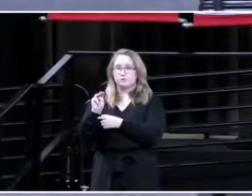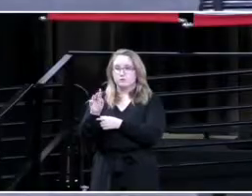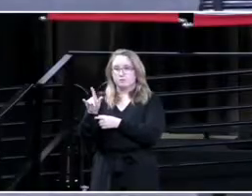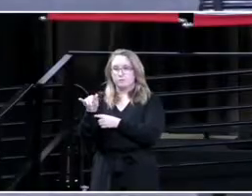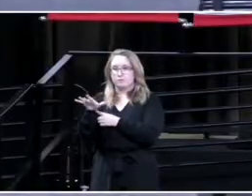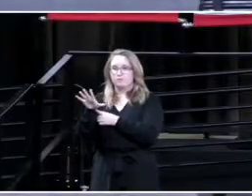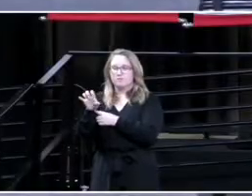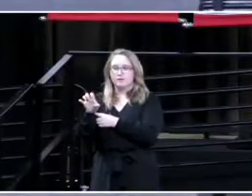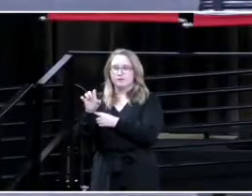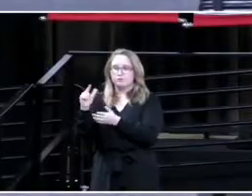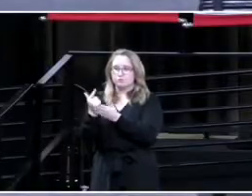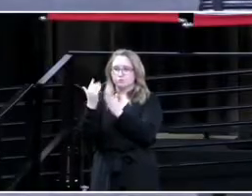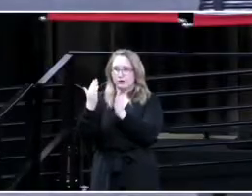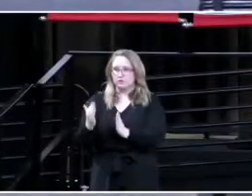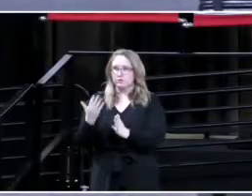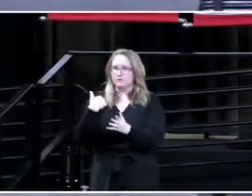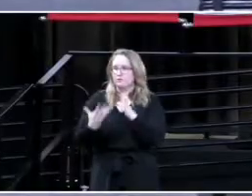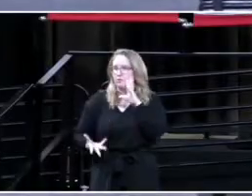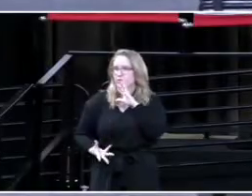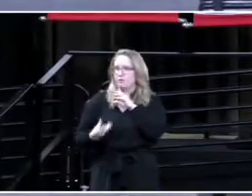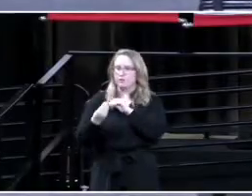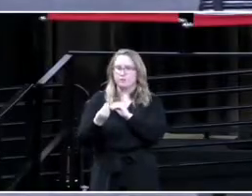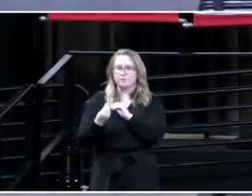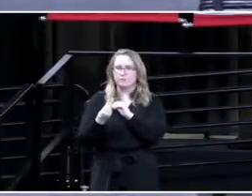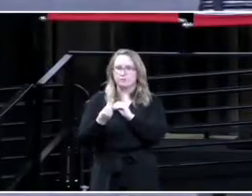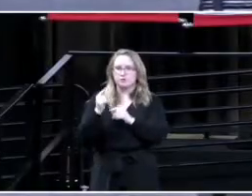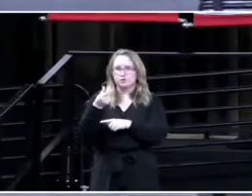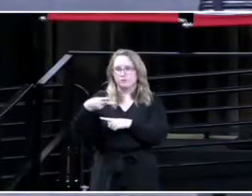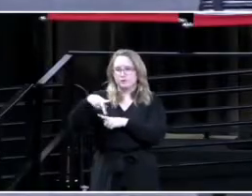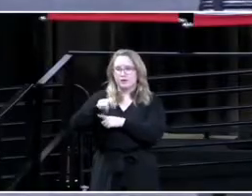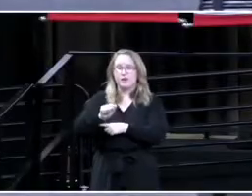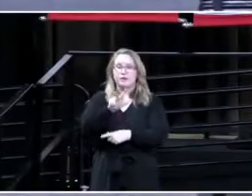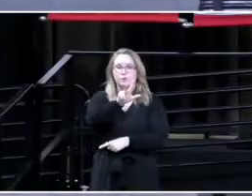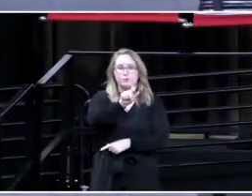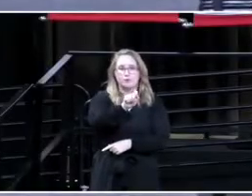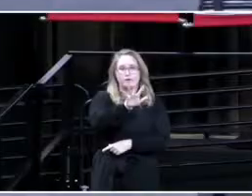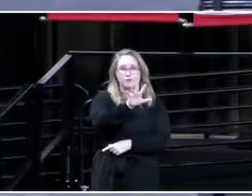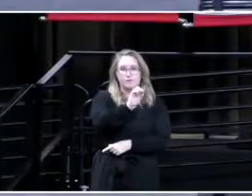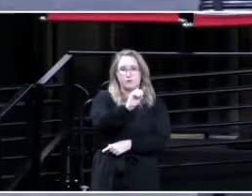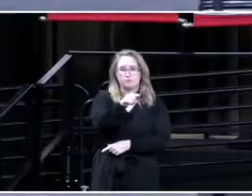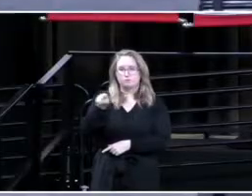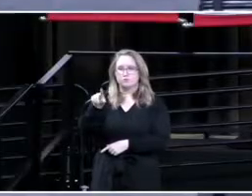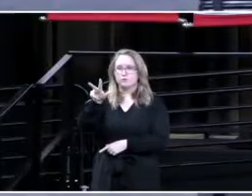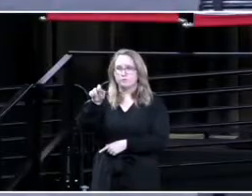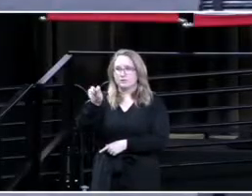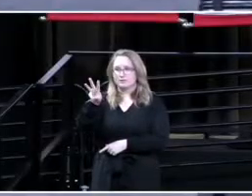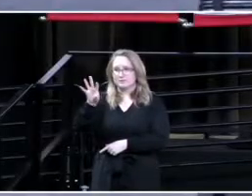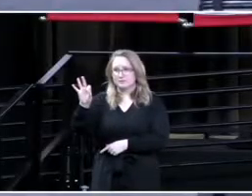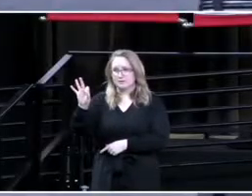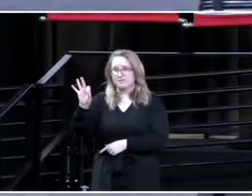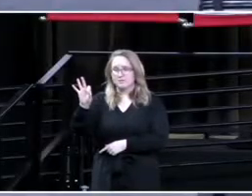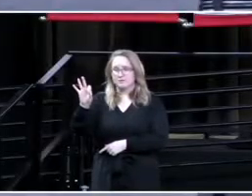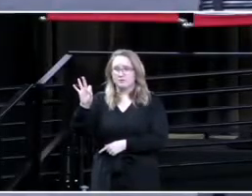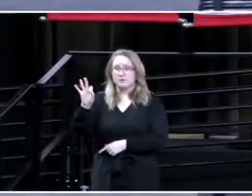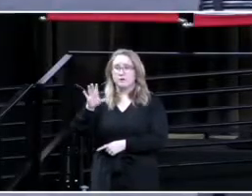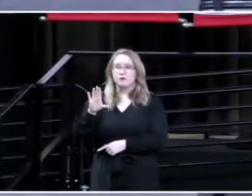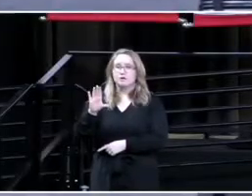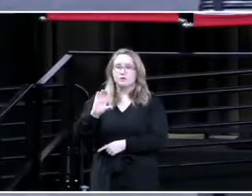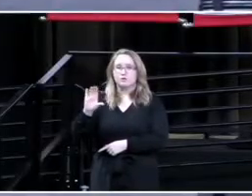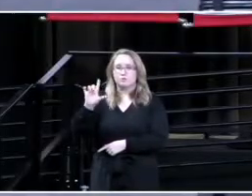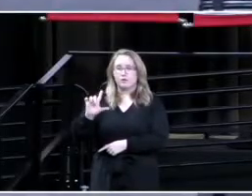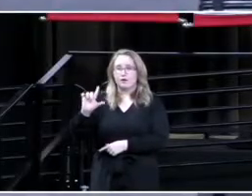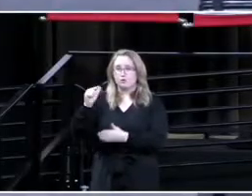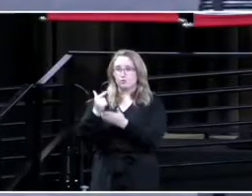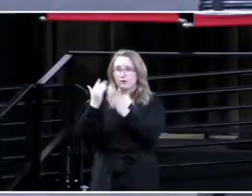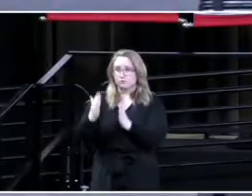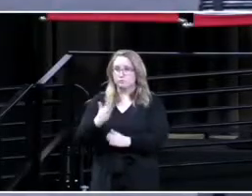and cumulative grade point average of 3.50 to 3.69. Cum laude graduates,